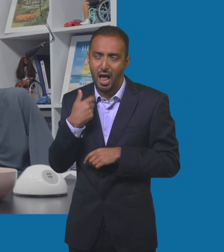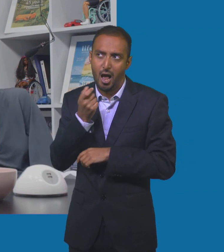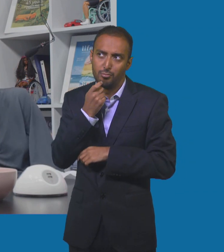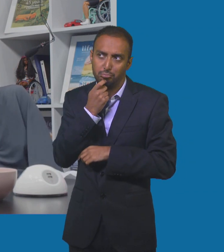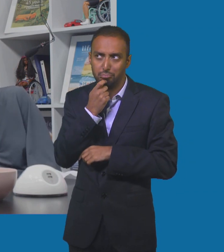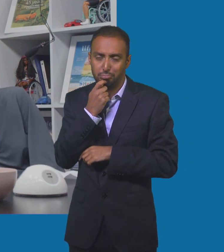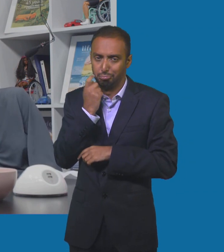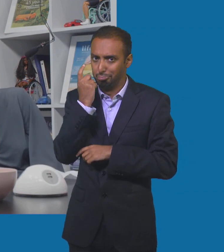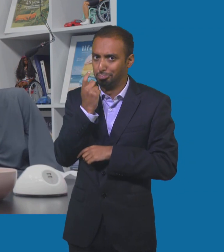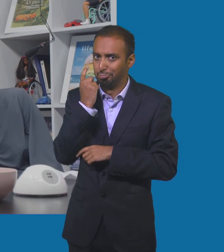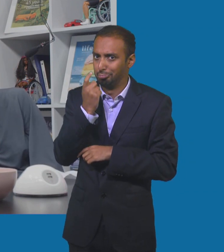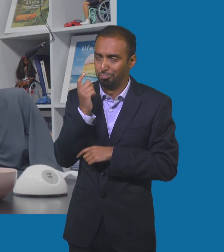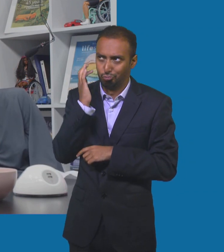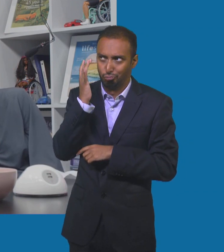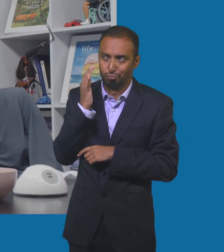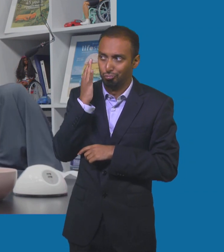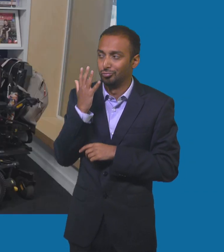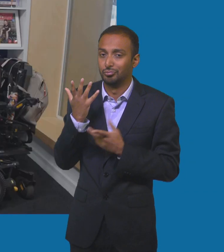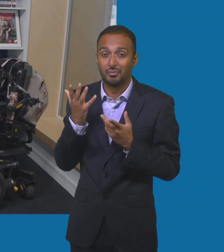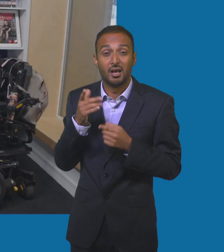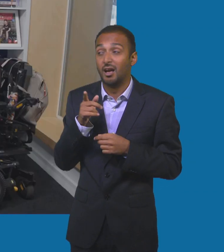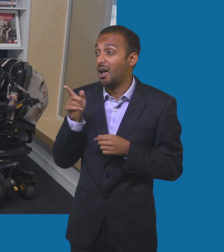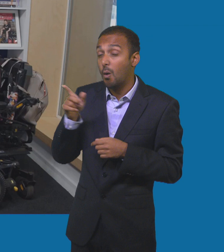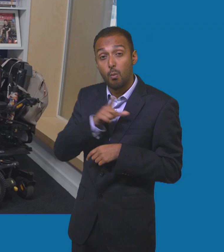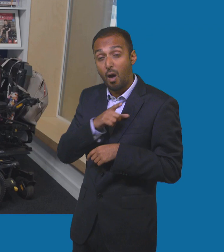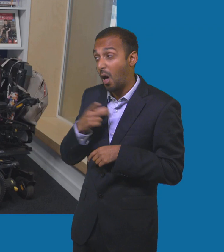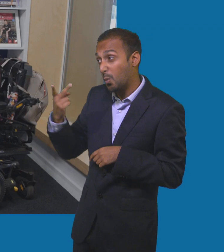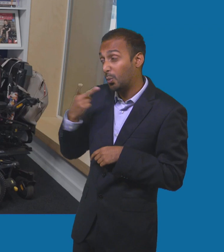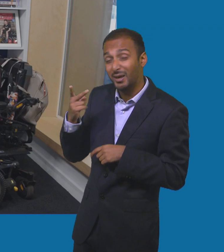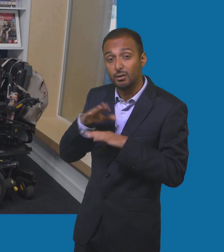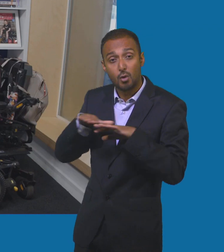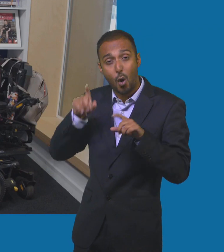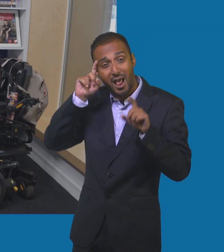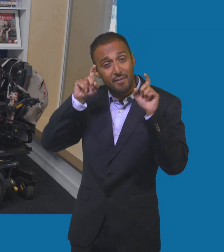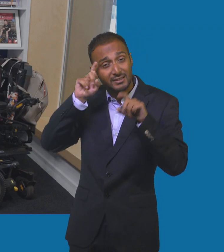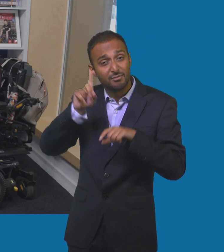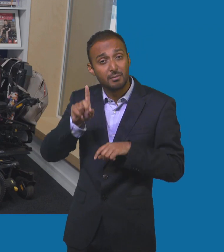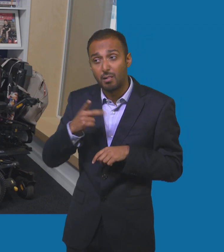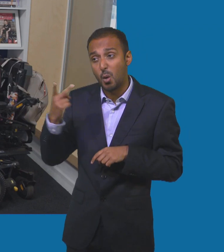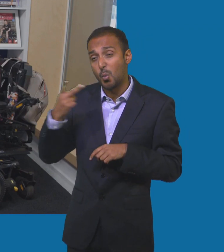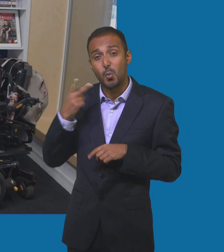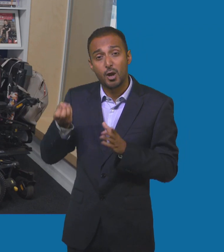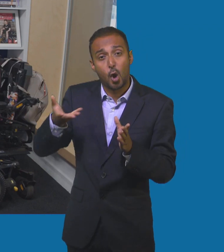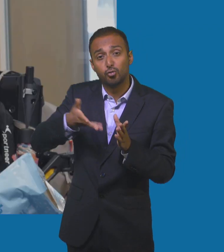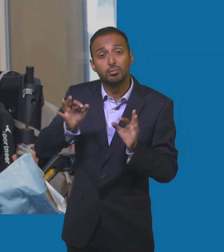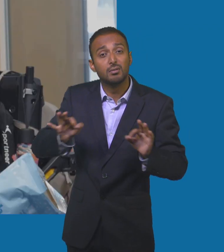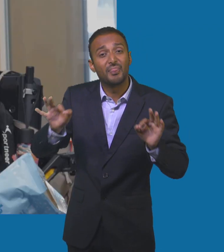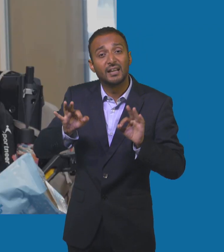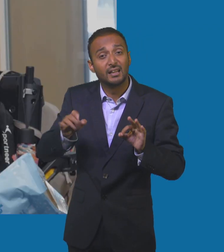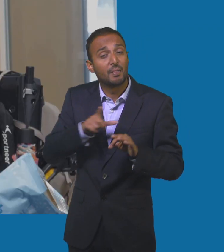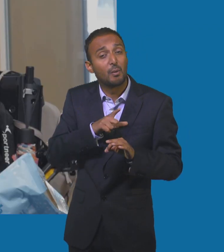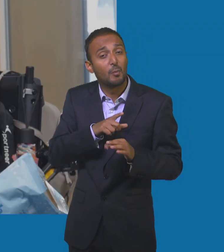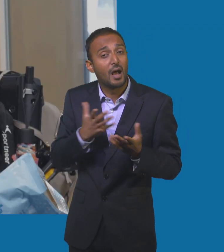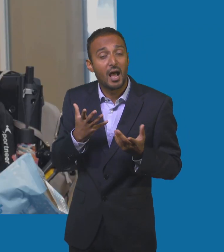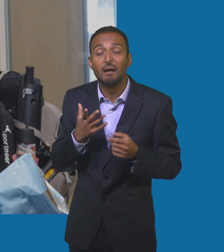We all realise that we're not very innovative people. We're contributing nothing to the world. We're useless. Anyway, let's move on. Okay,